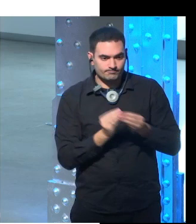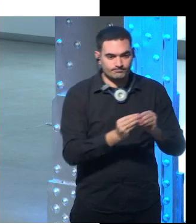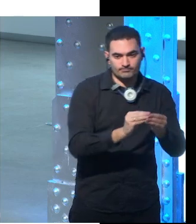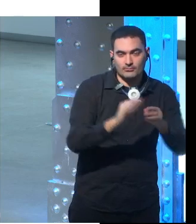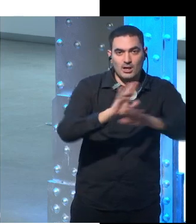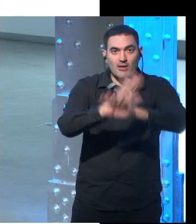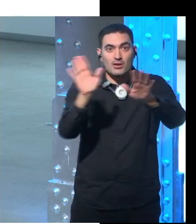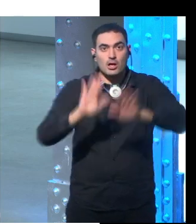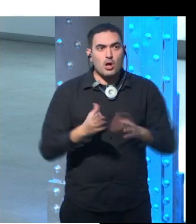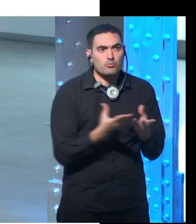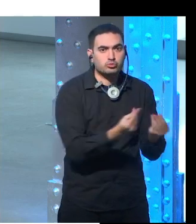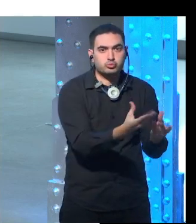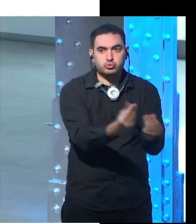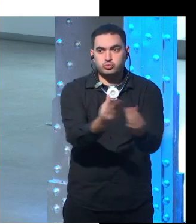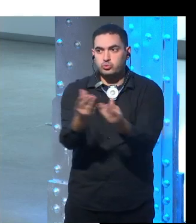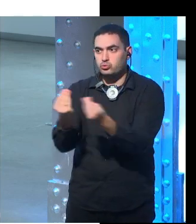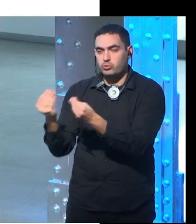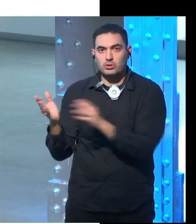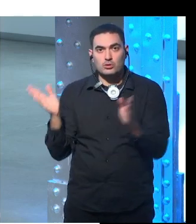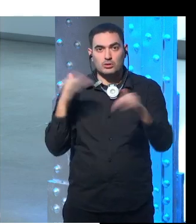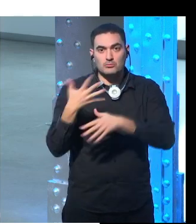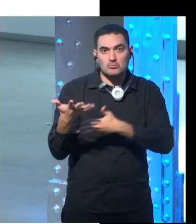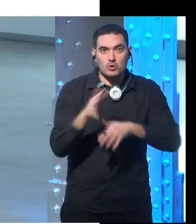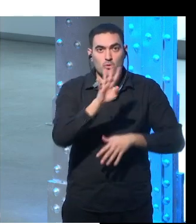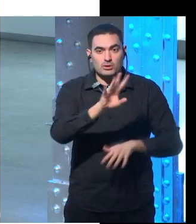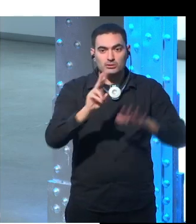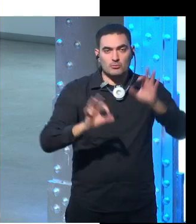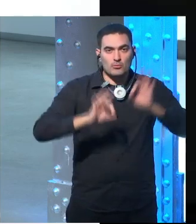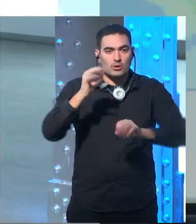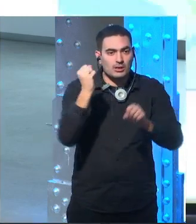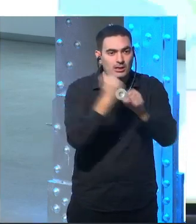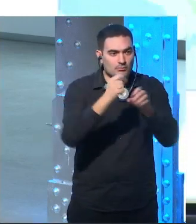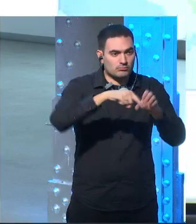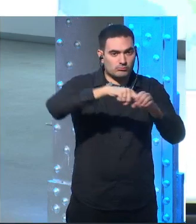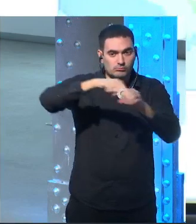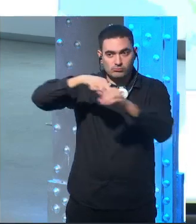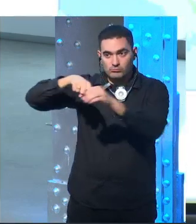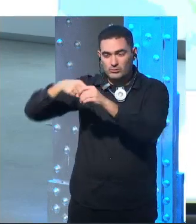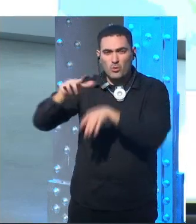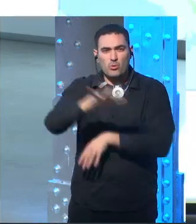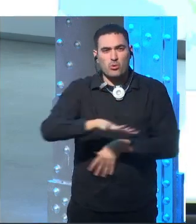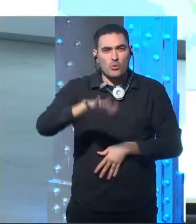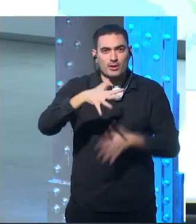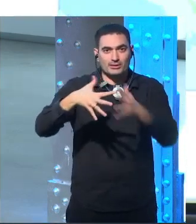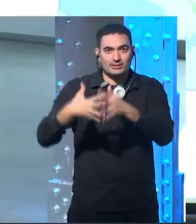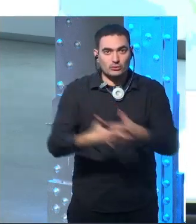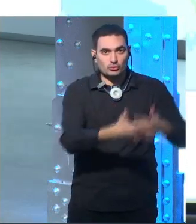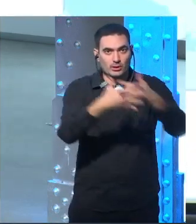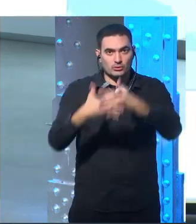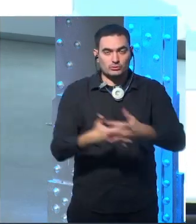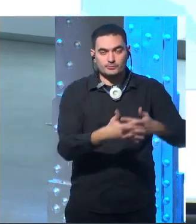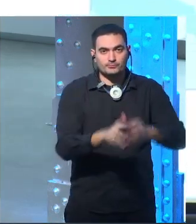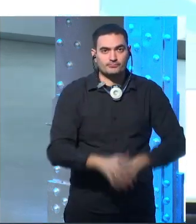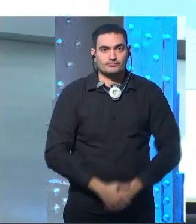Roughly 47% of jobs in the United States and similar shares throughout